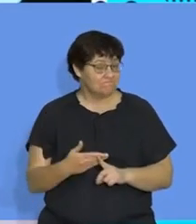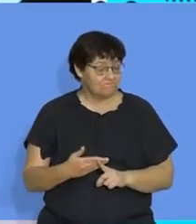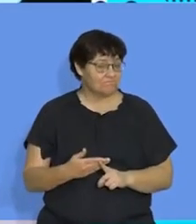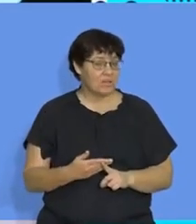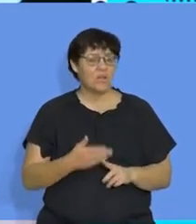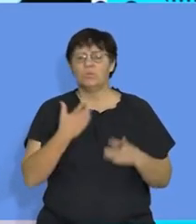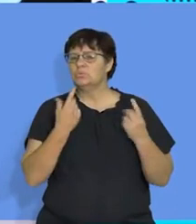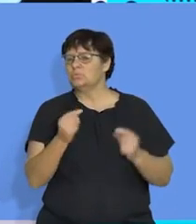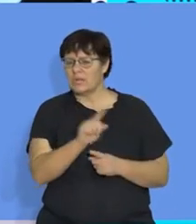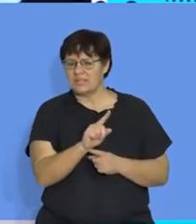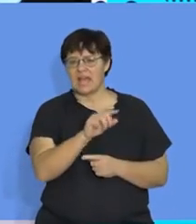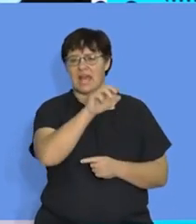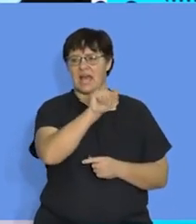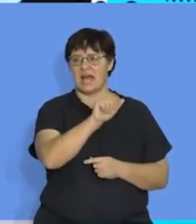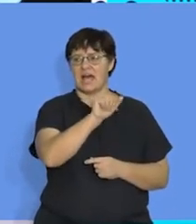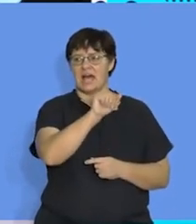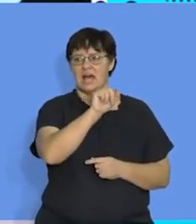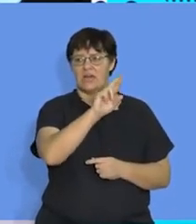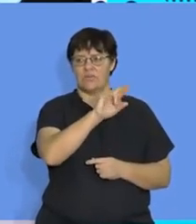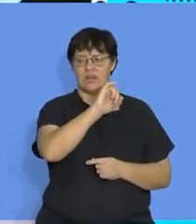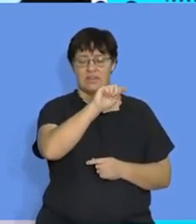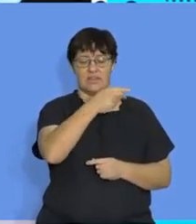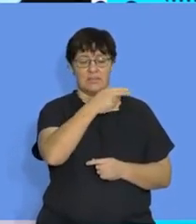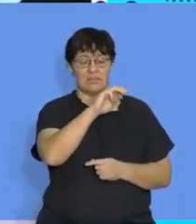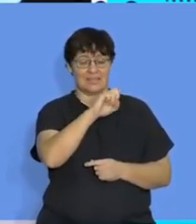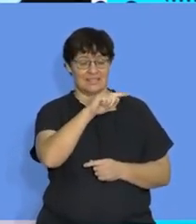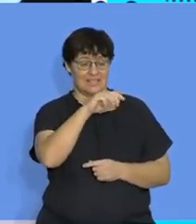with arithmetic series. After the break, I'm